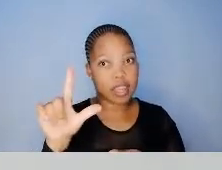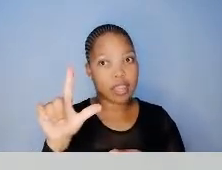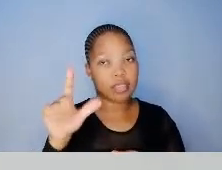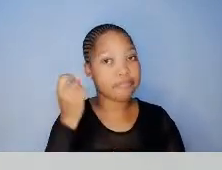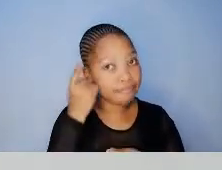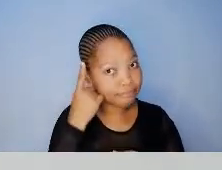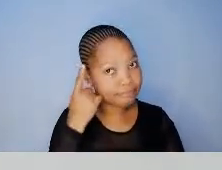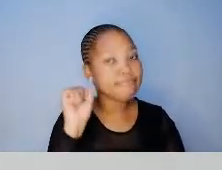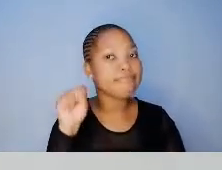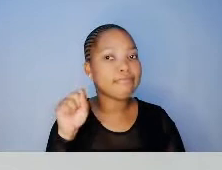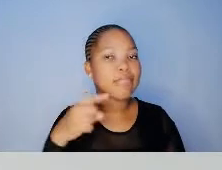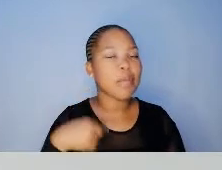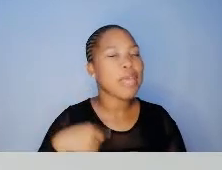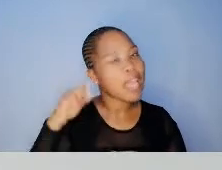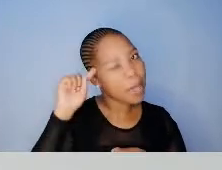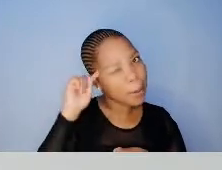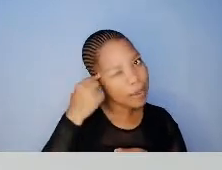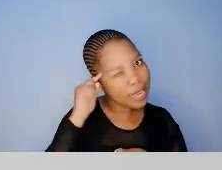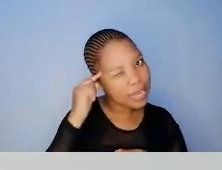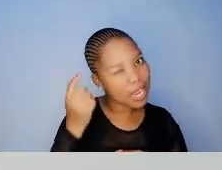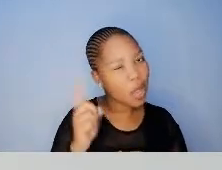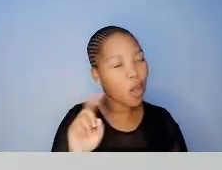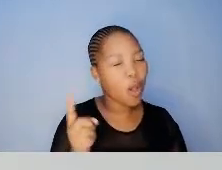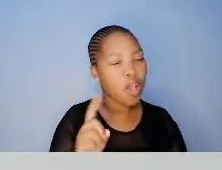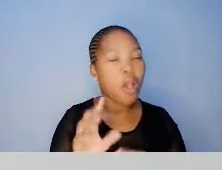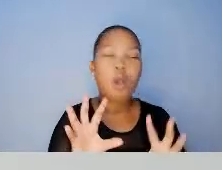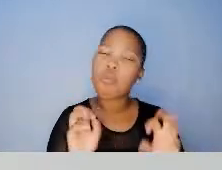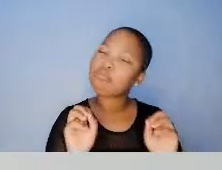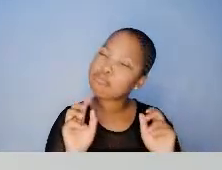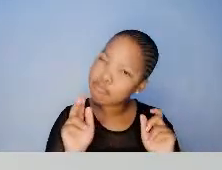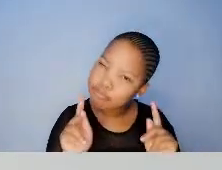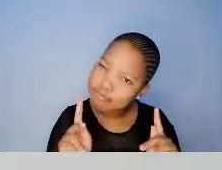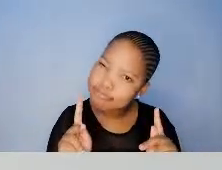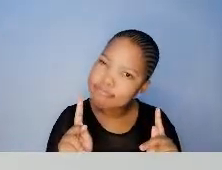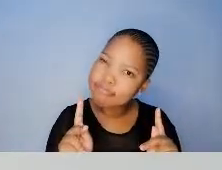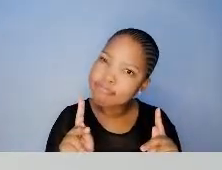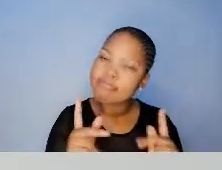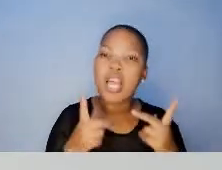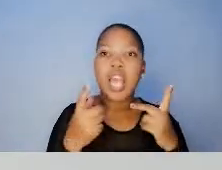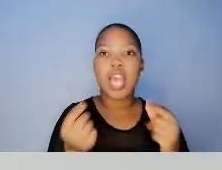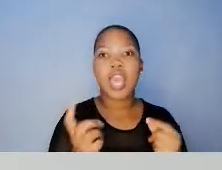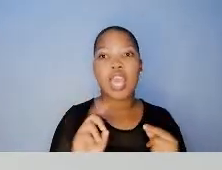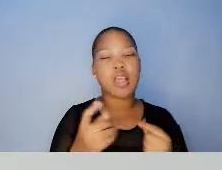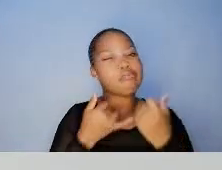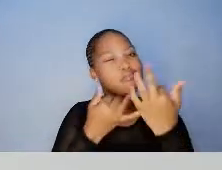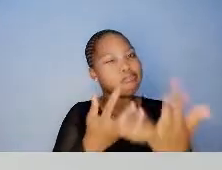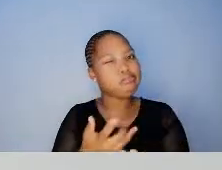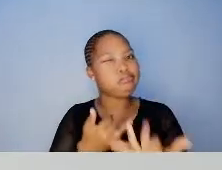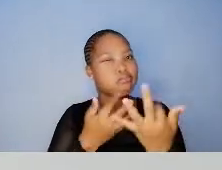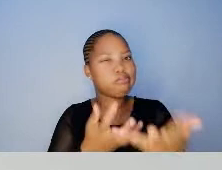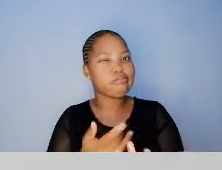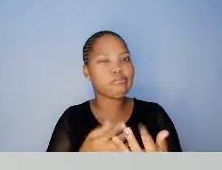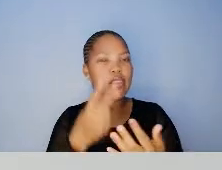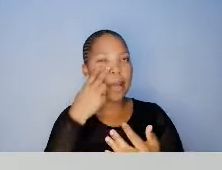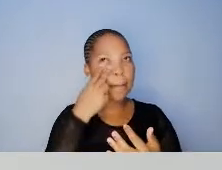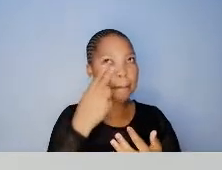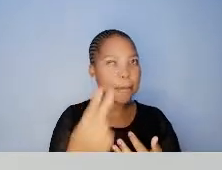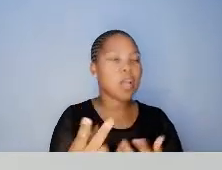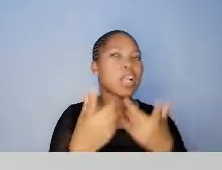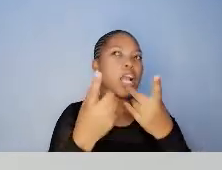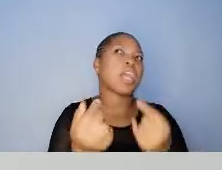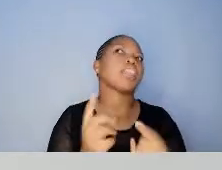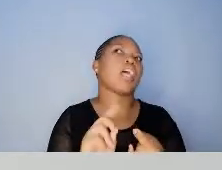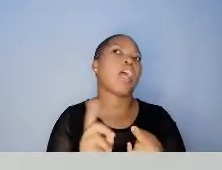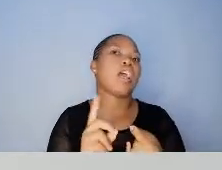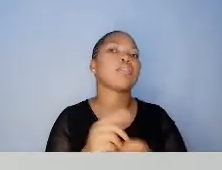say. So I thought it fit for me to okay, let me wait and then see what I could try